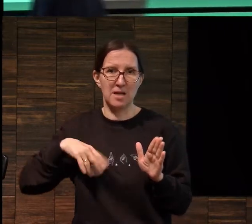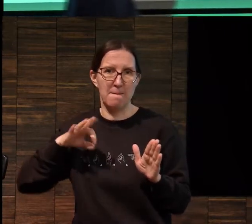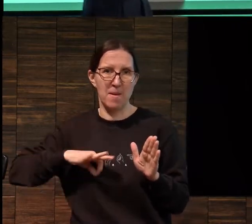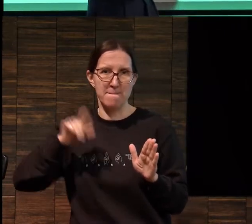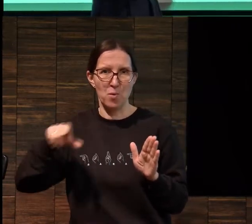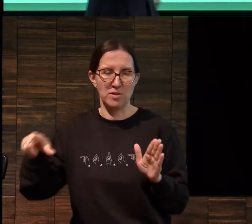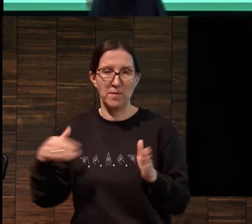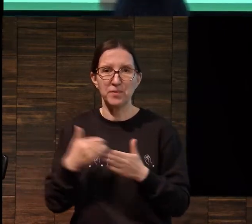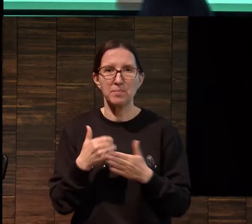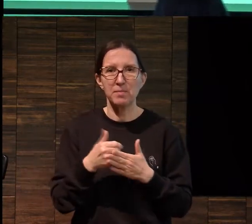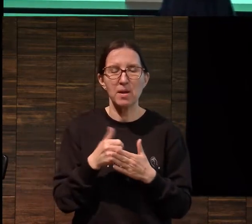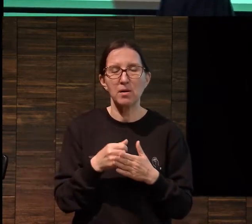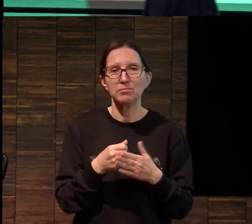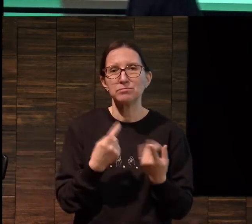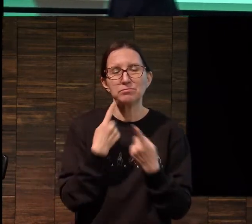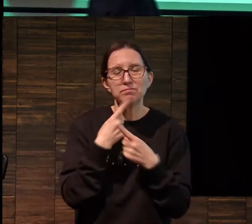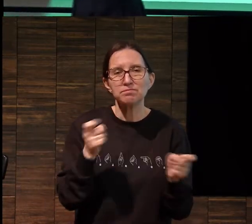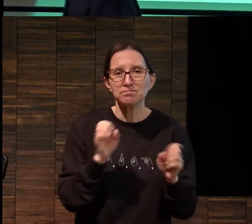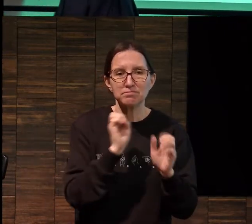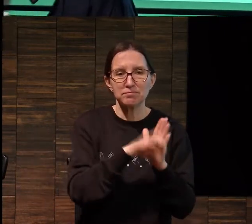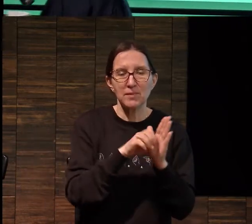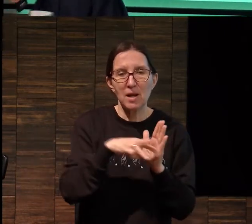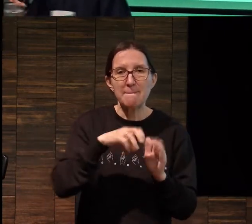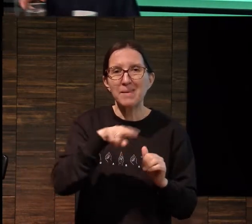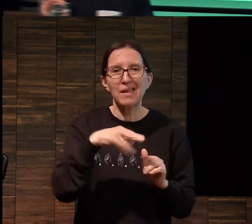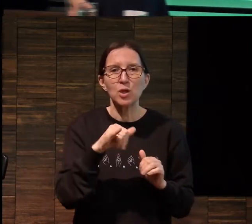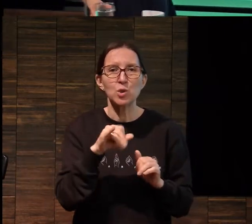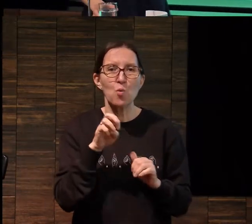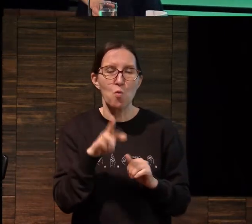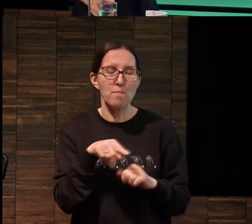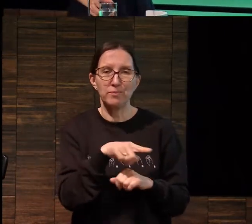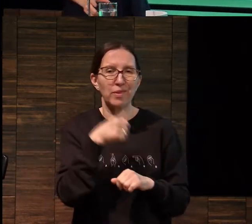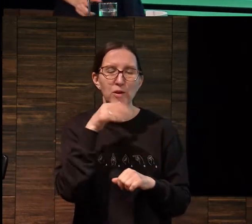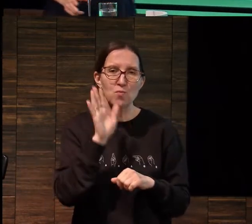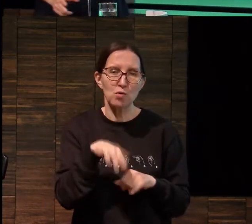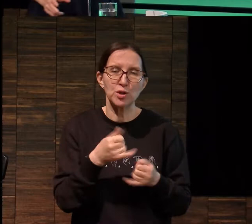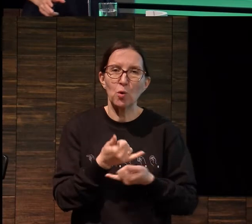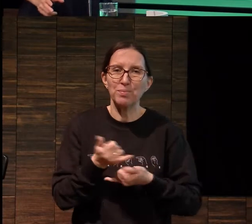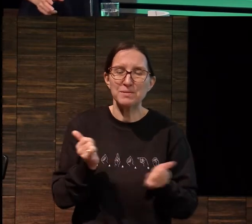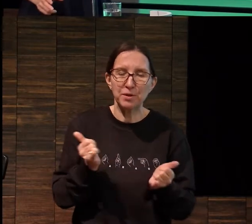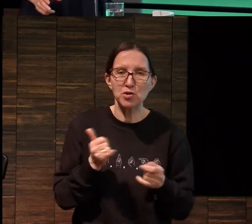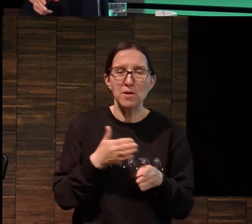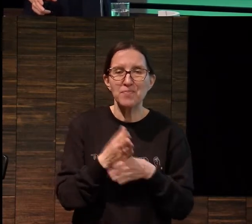services that are crowdsourced. Medium, for